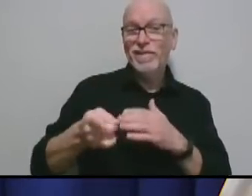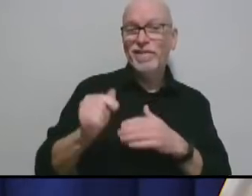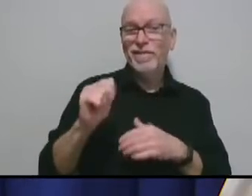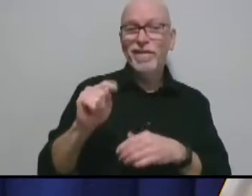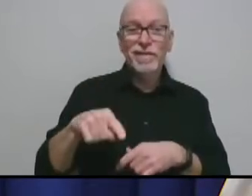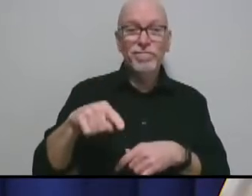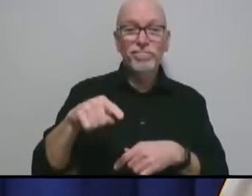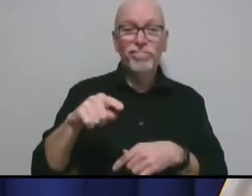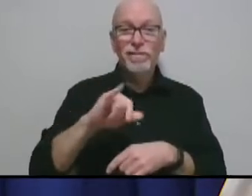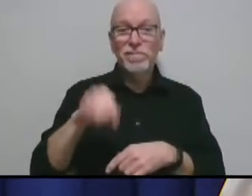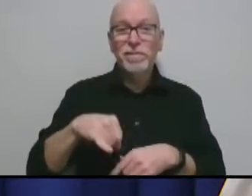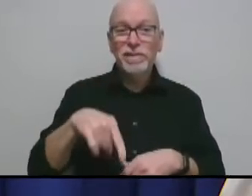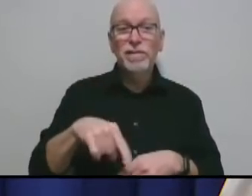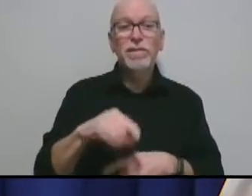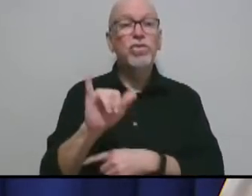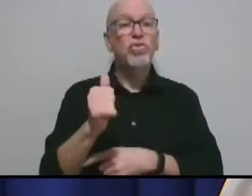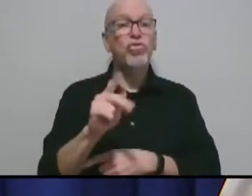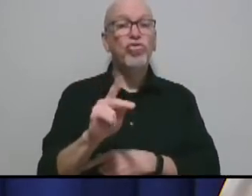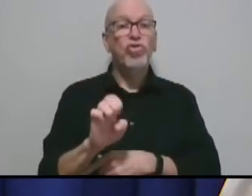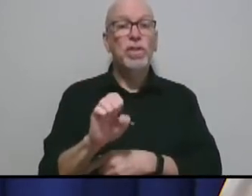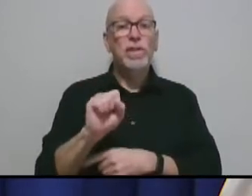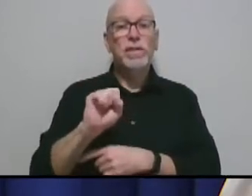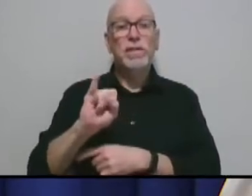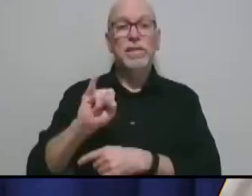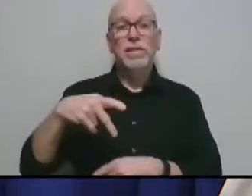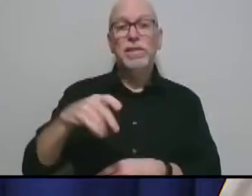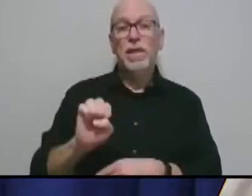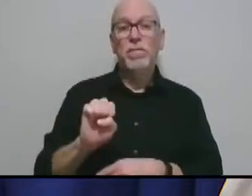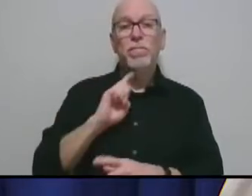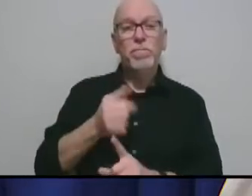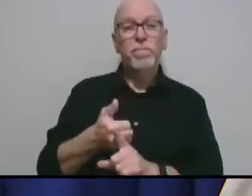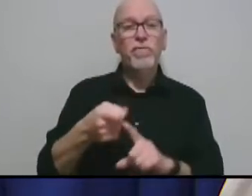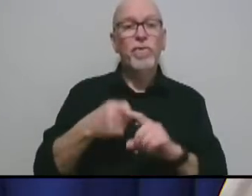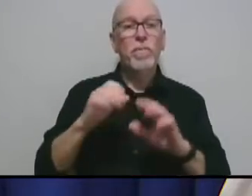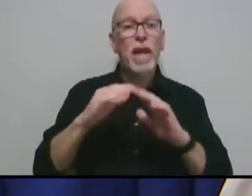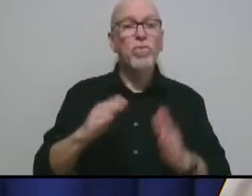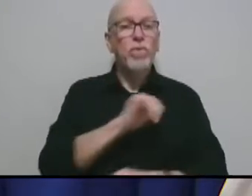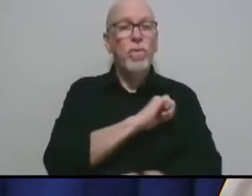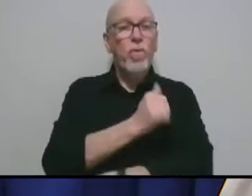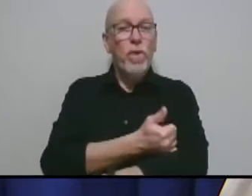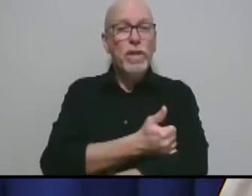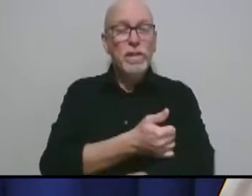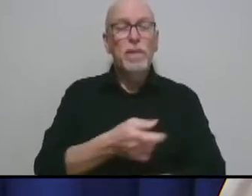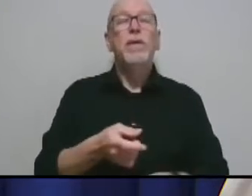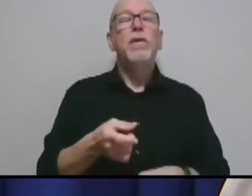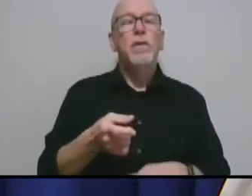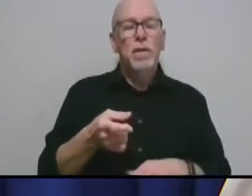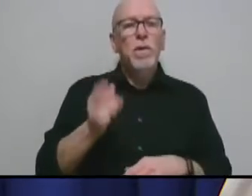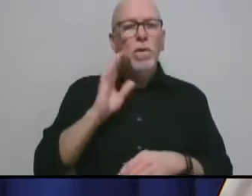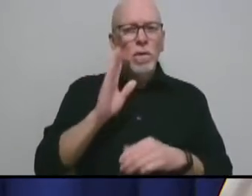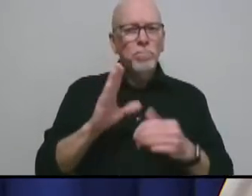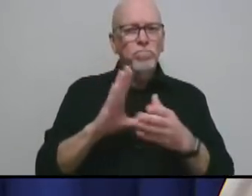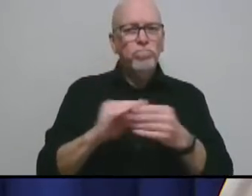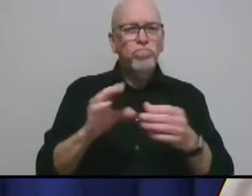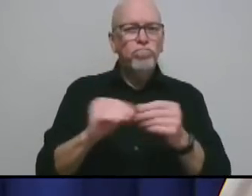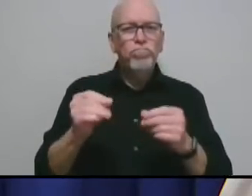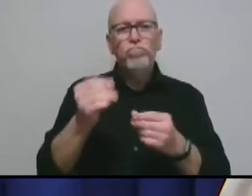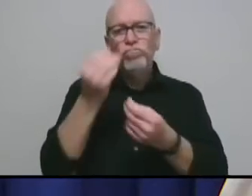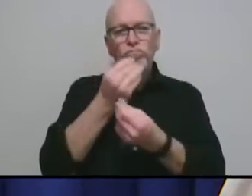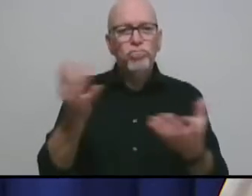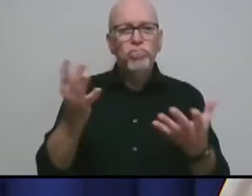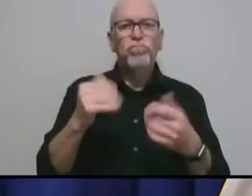here. And then Jake Sipe, who is with the Housing Authority, will also give us some